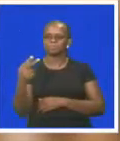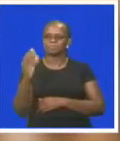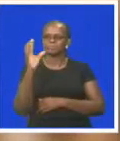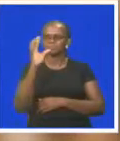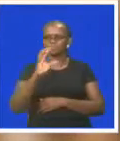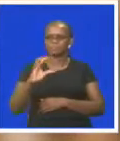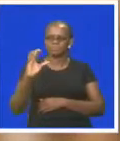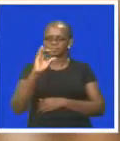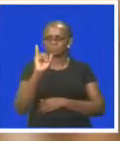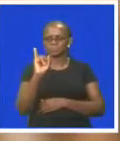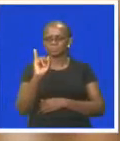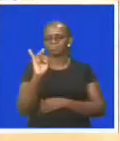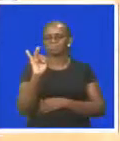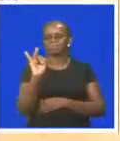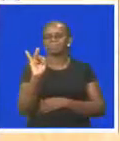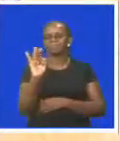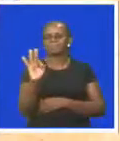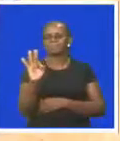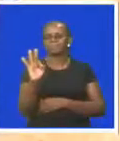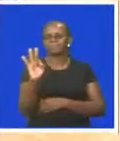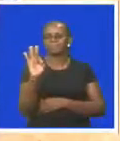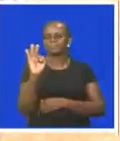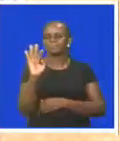they are.